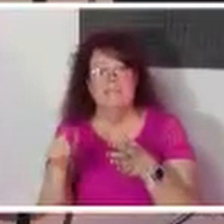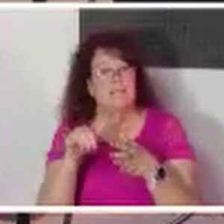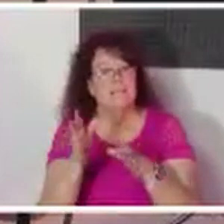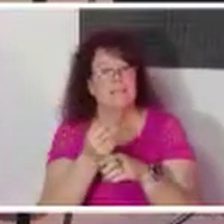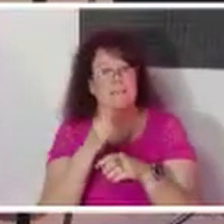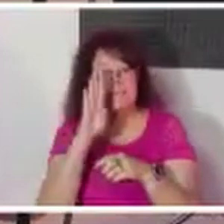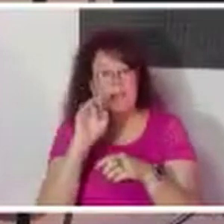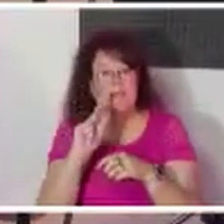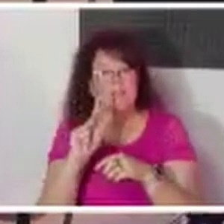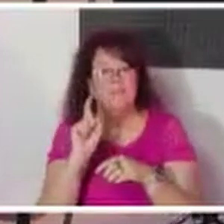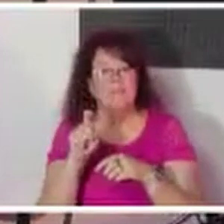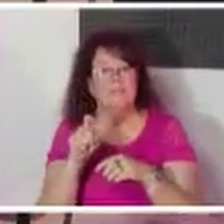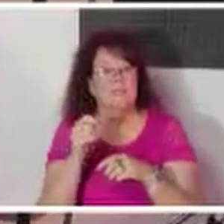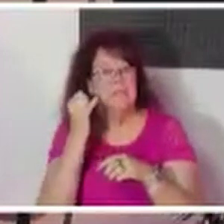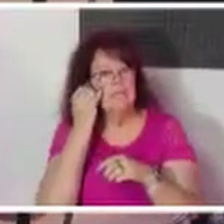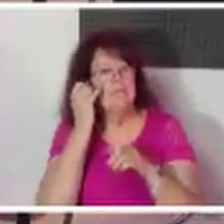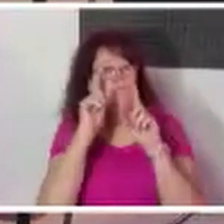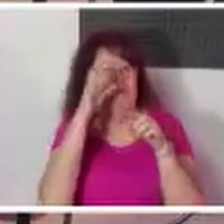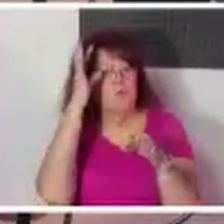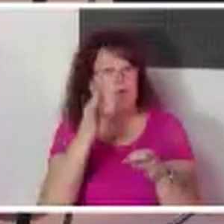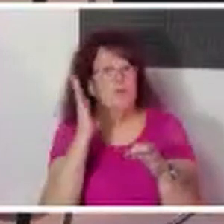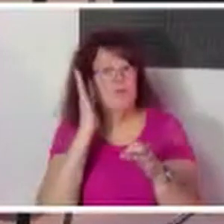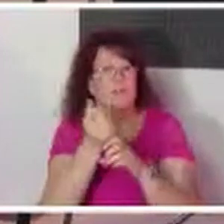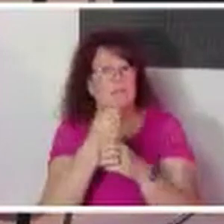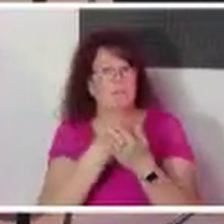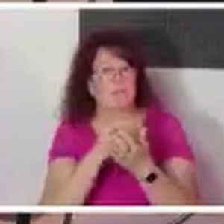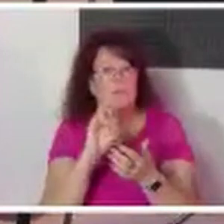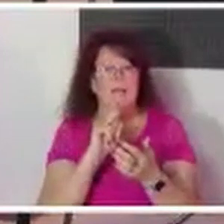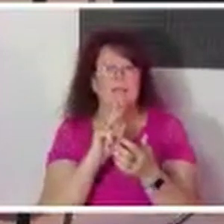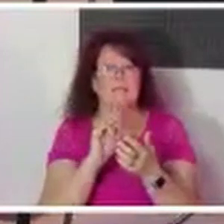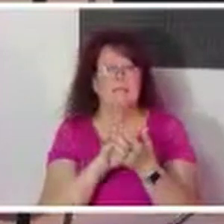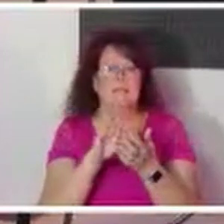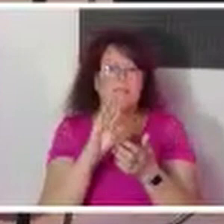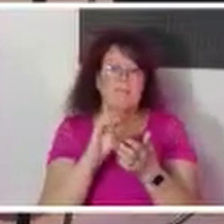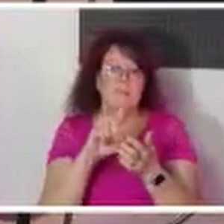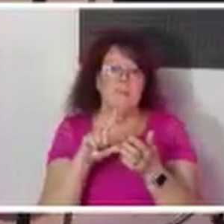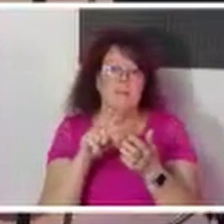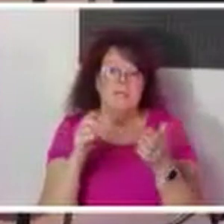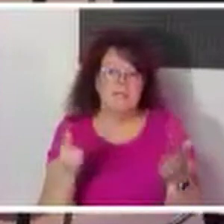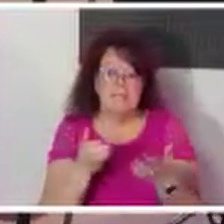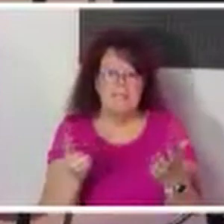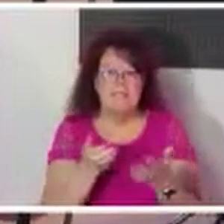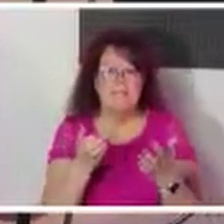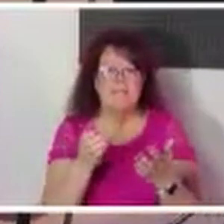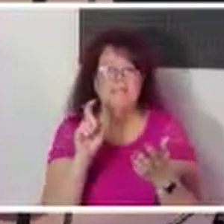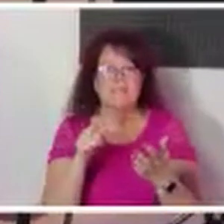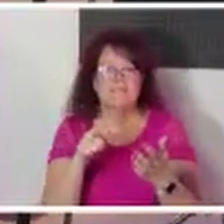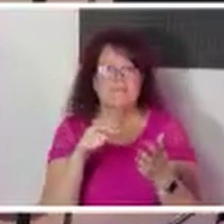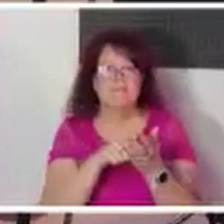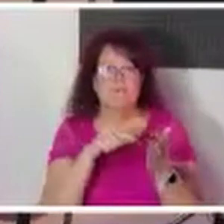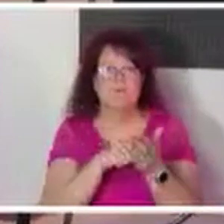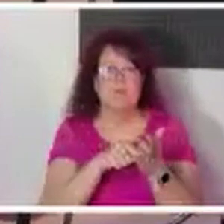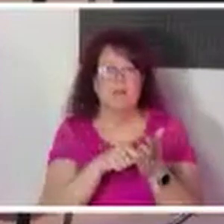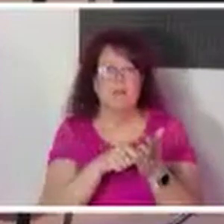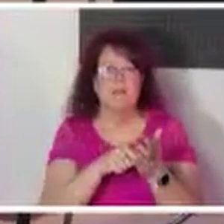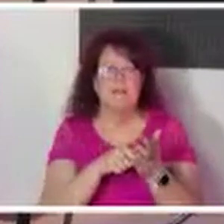money returns to them as long as you go to court. So this bail incentive, it's meant to be affordable. It is meant to